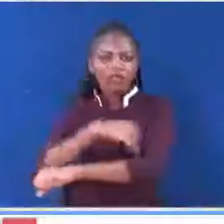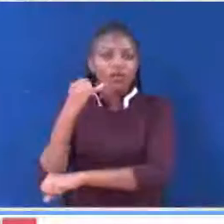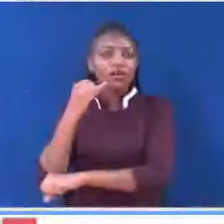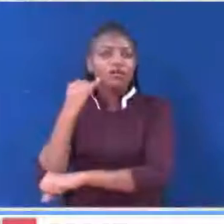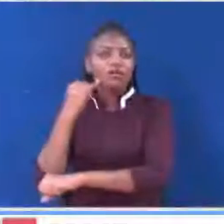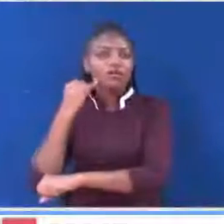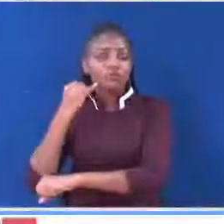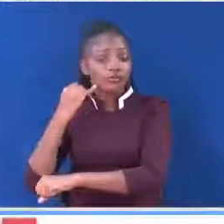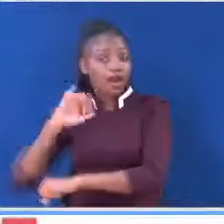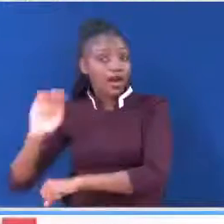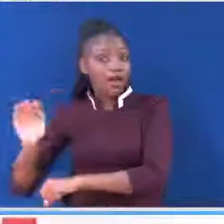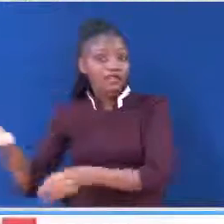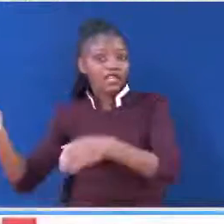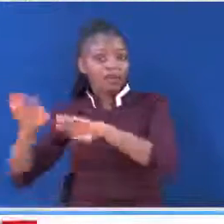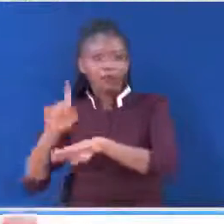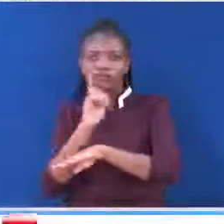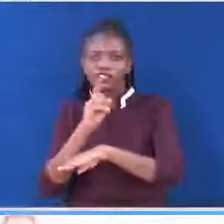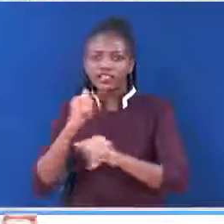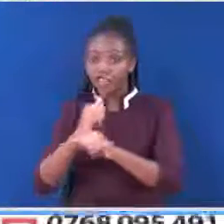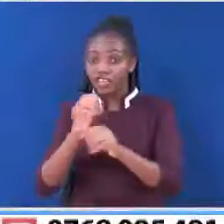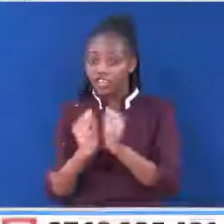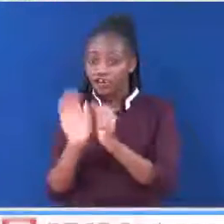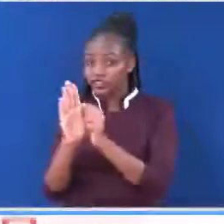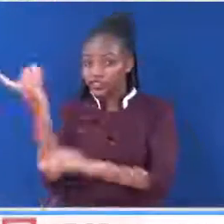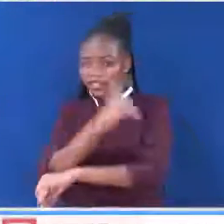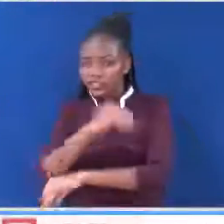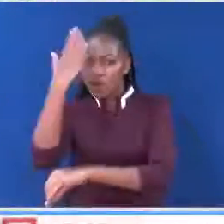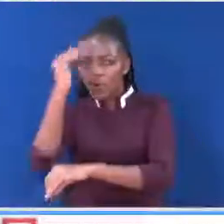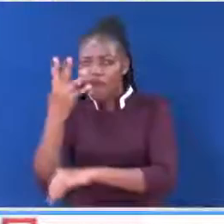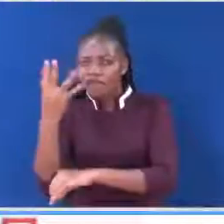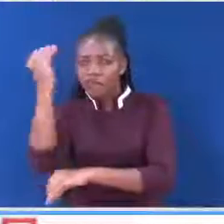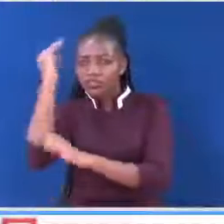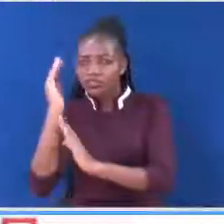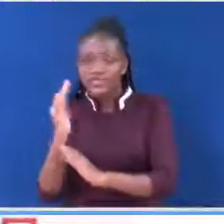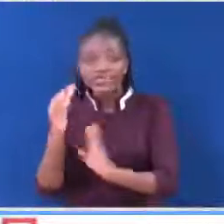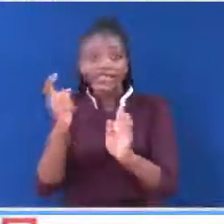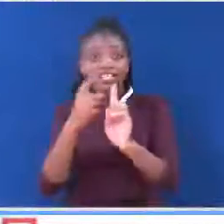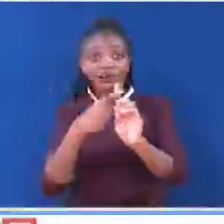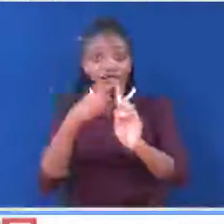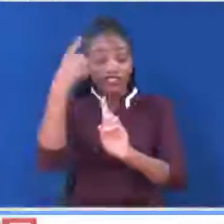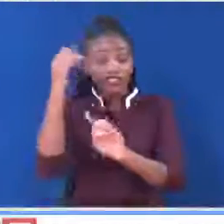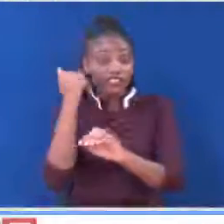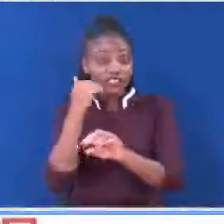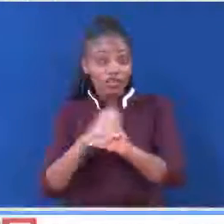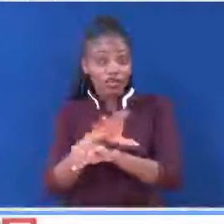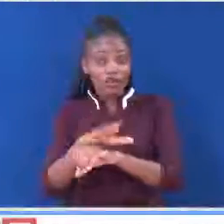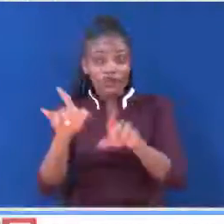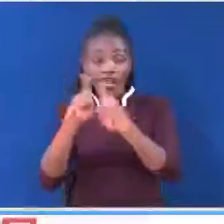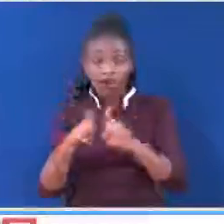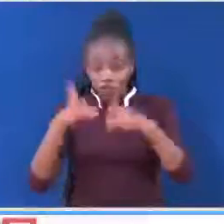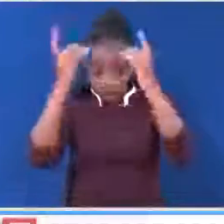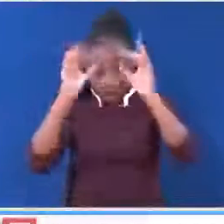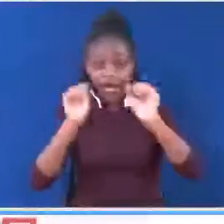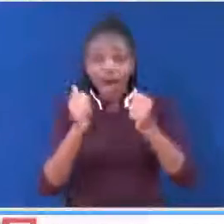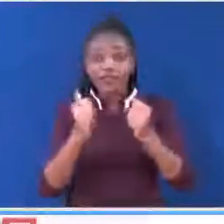Nakuru County has been closed down for 14 days after four students tested positive for COVID-19. The decision